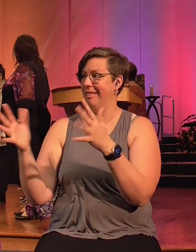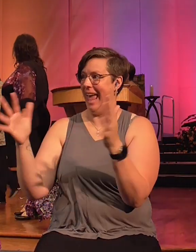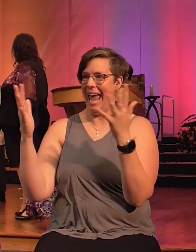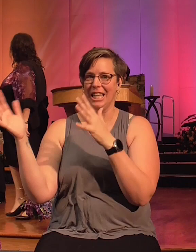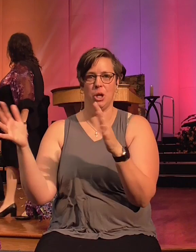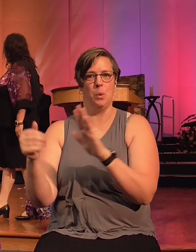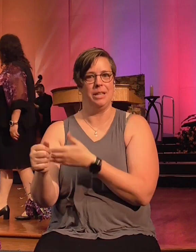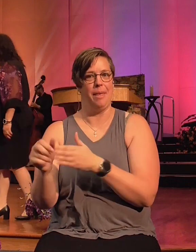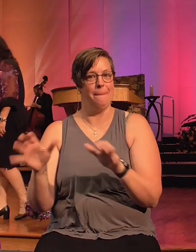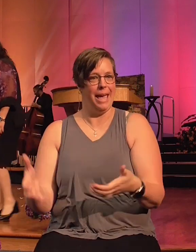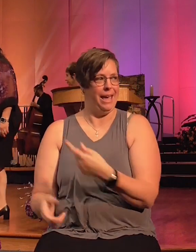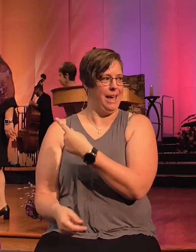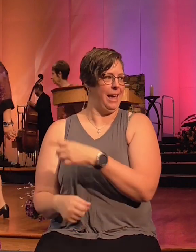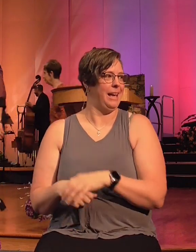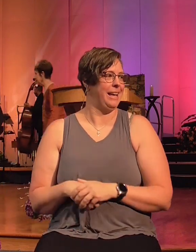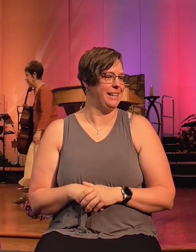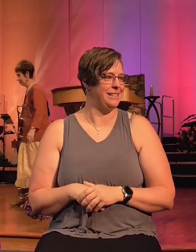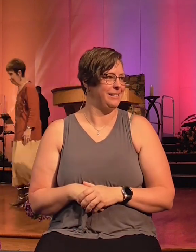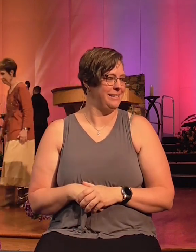High Band.